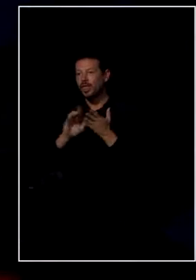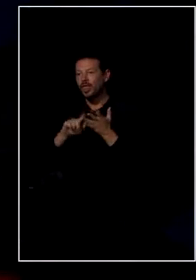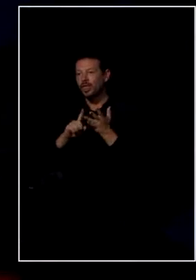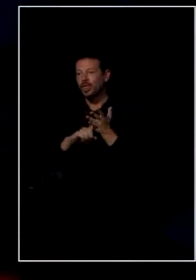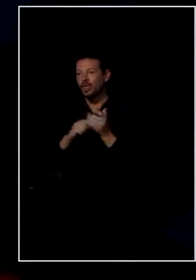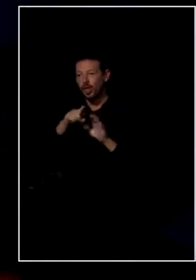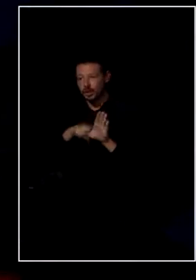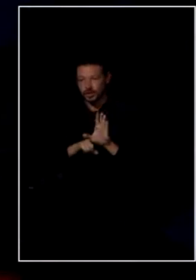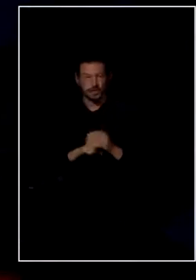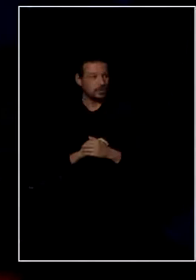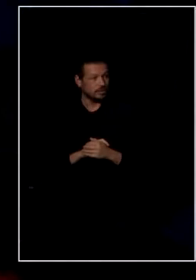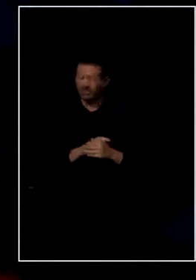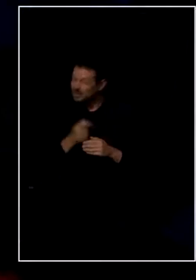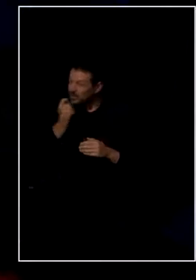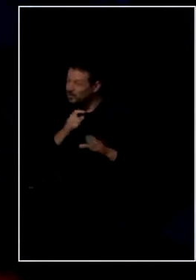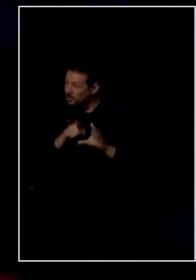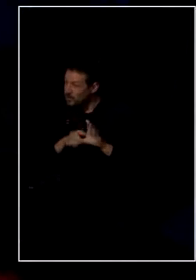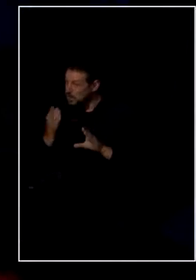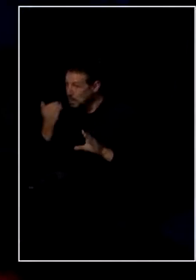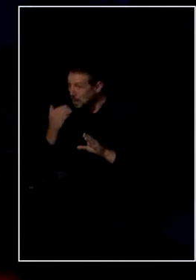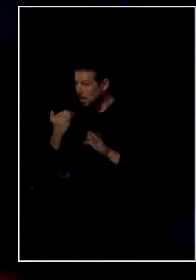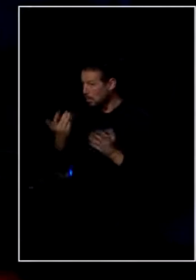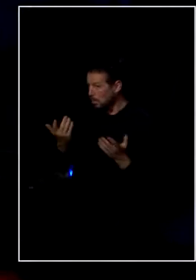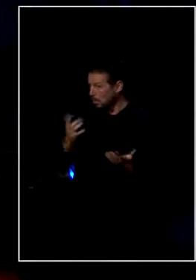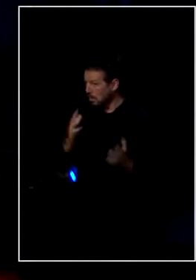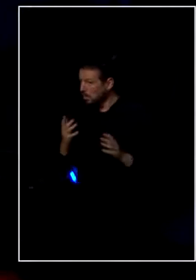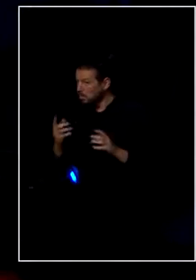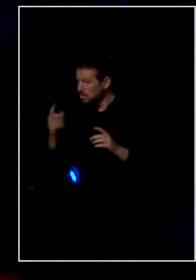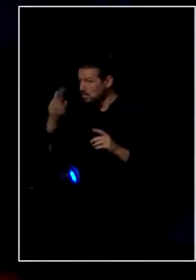have you reflected on that now that